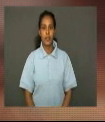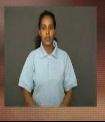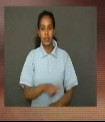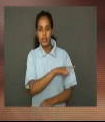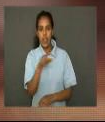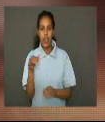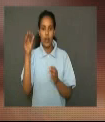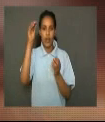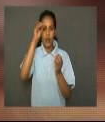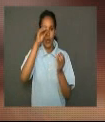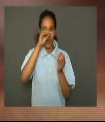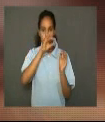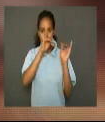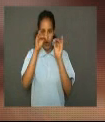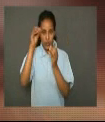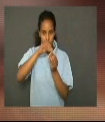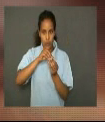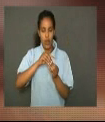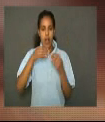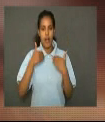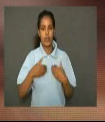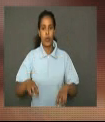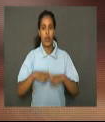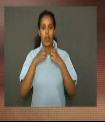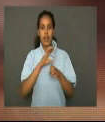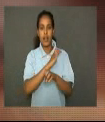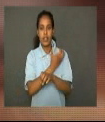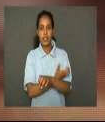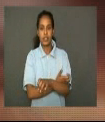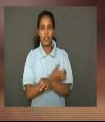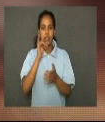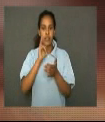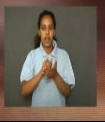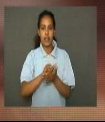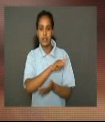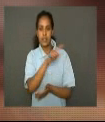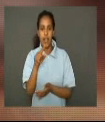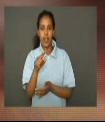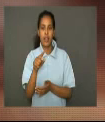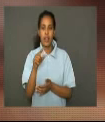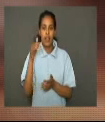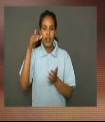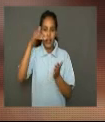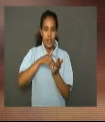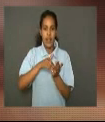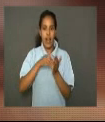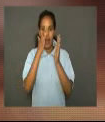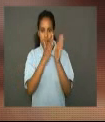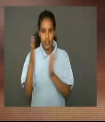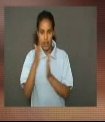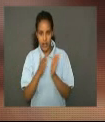They also have to collide with enough energy that they rearrange